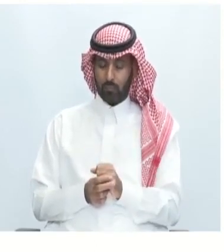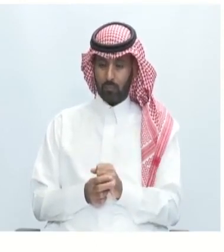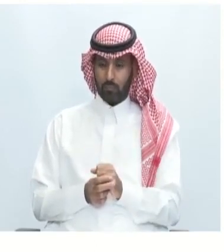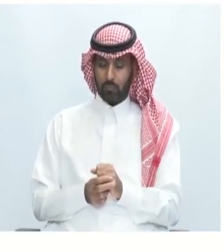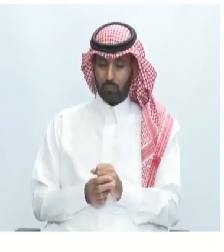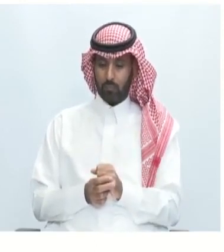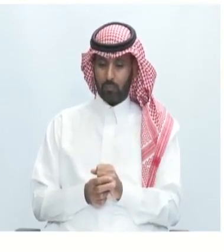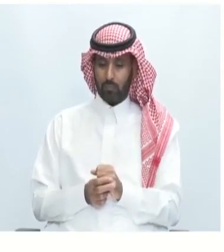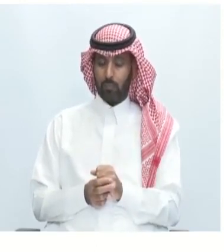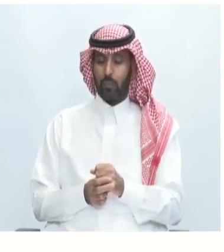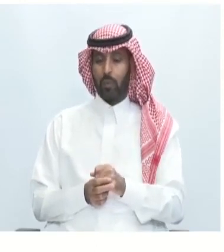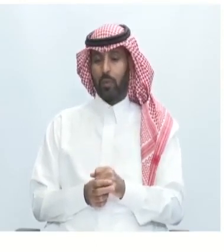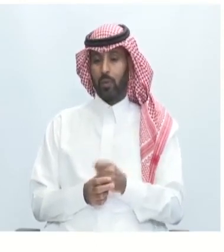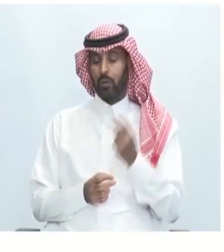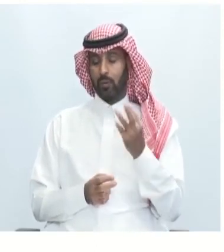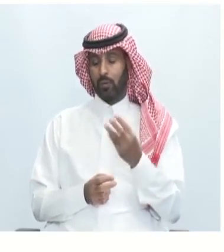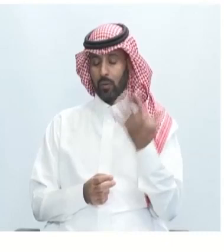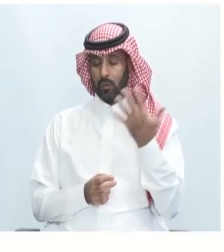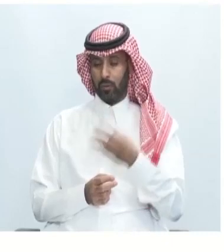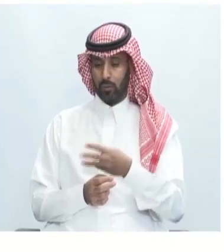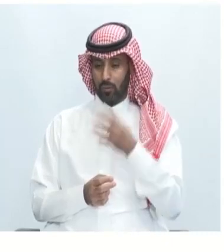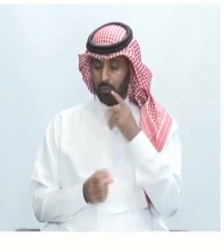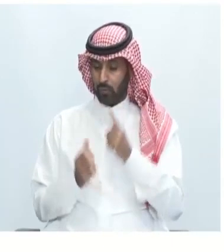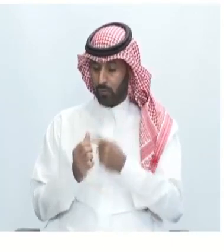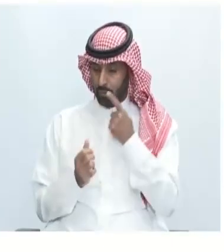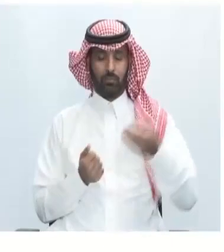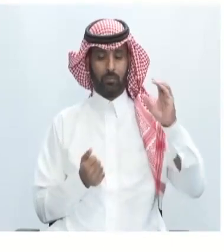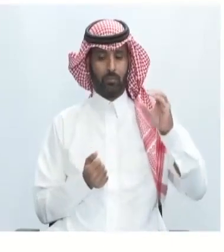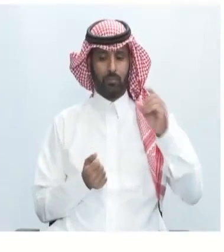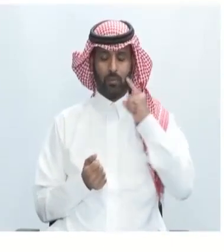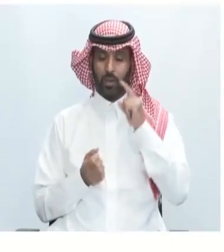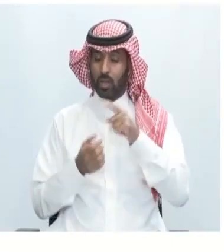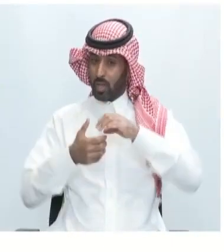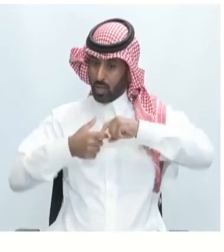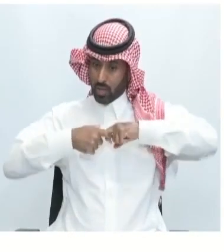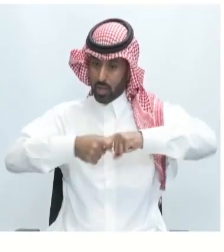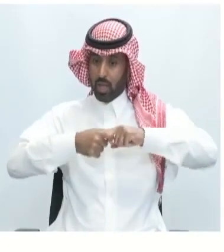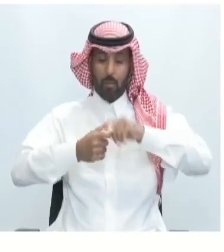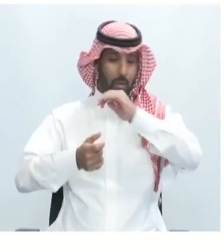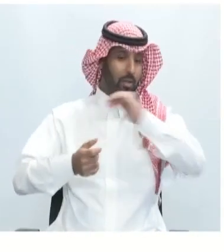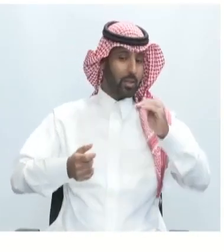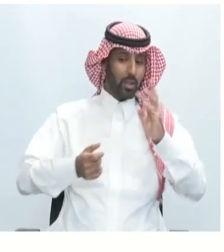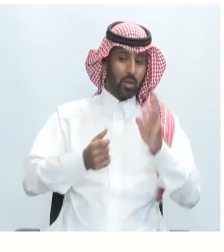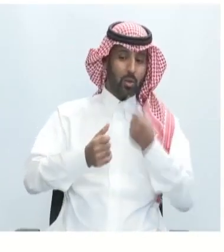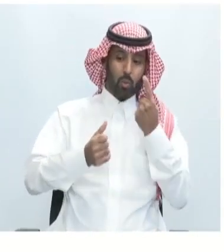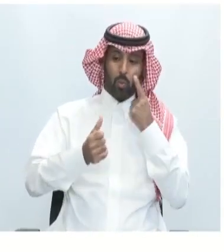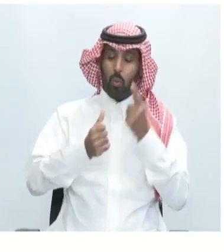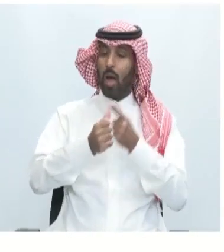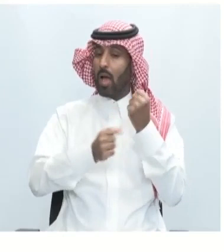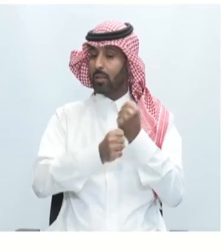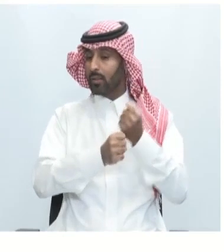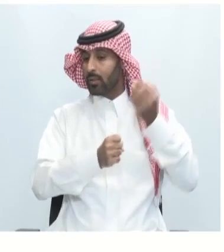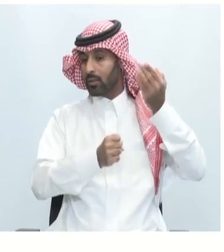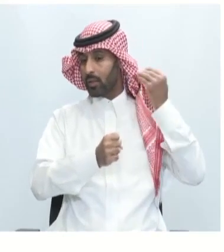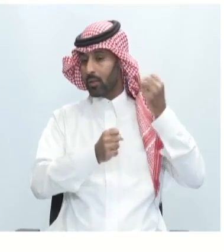have been fined $35 for parking illegally. Combine the sentences to create one past